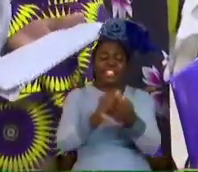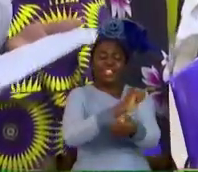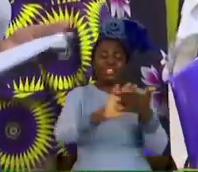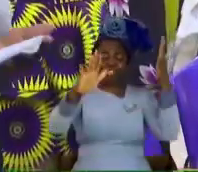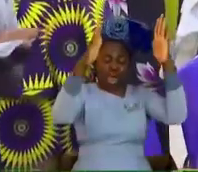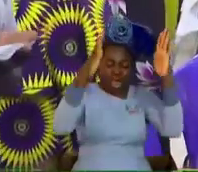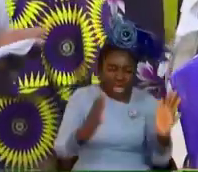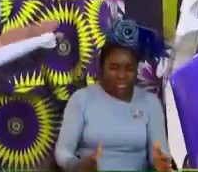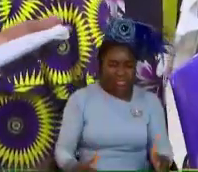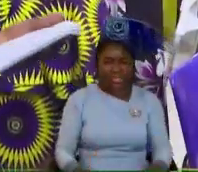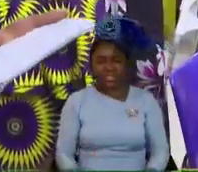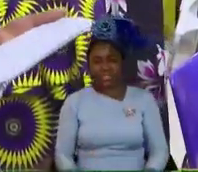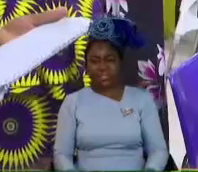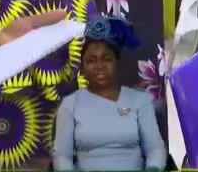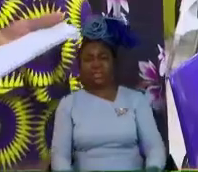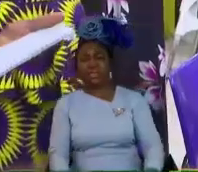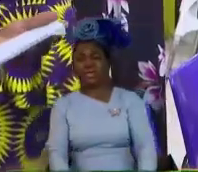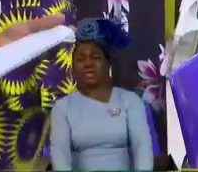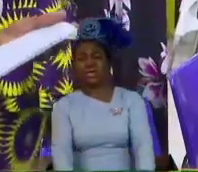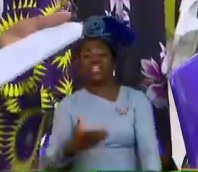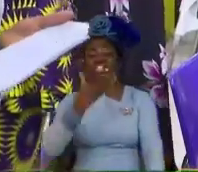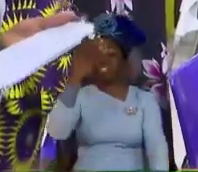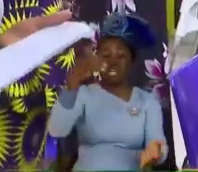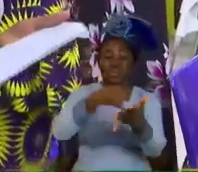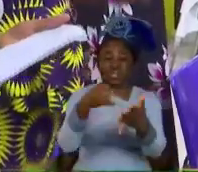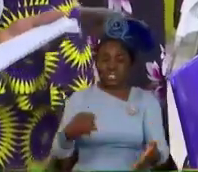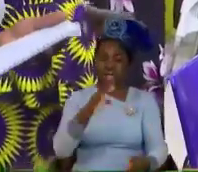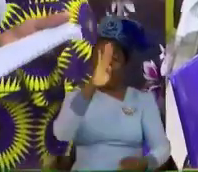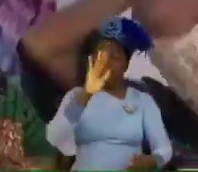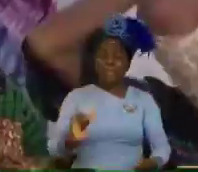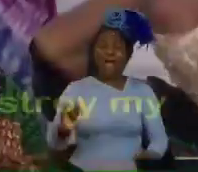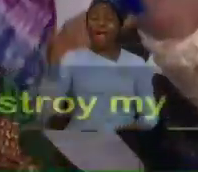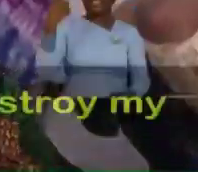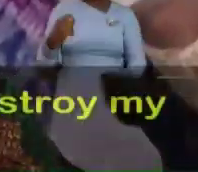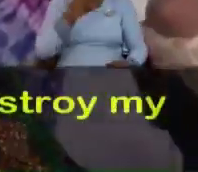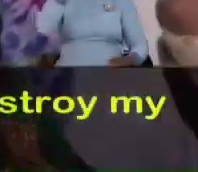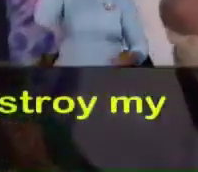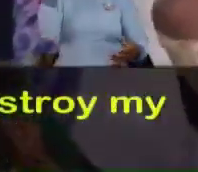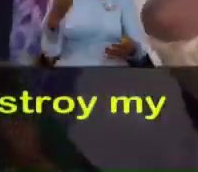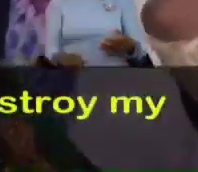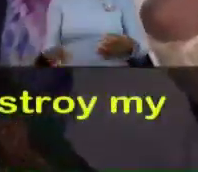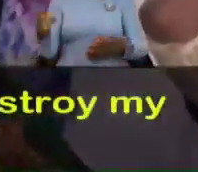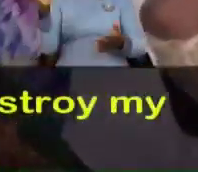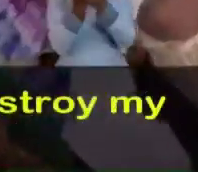Can I hear the sister shouting it? Je ngbo ka wa rabini ko ki gbere.